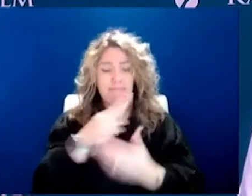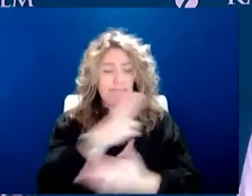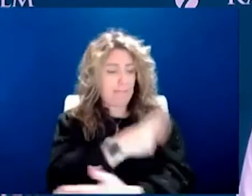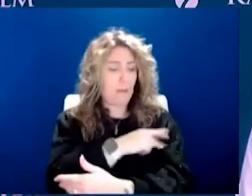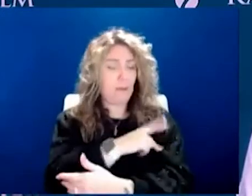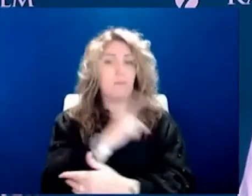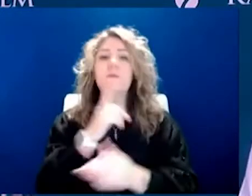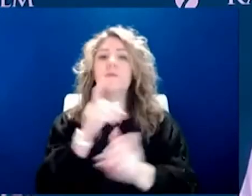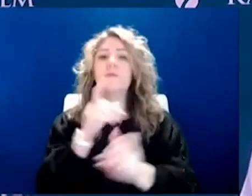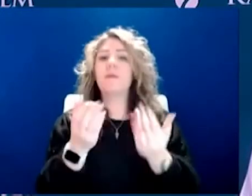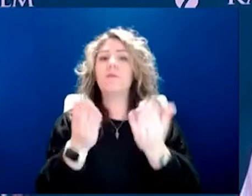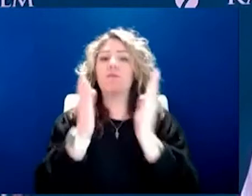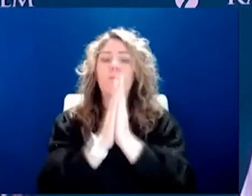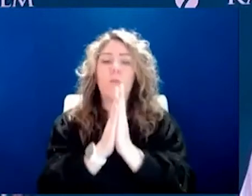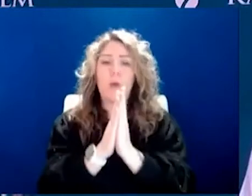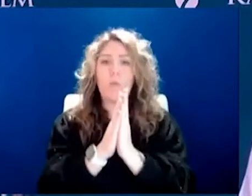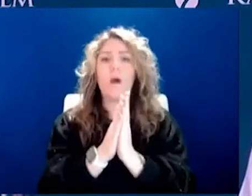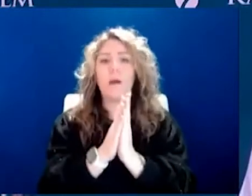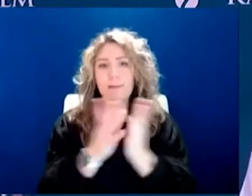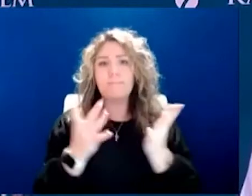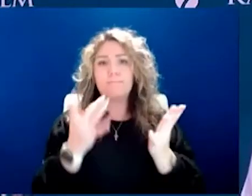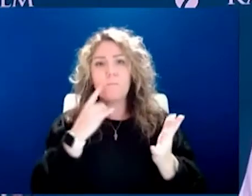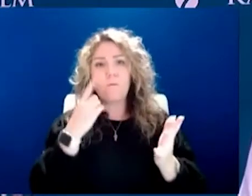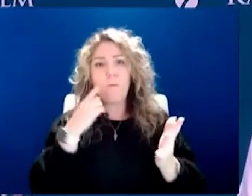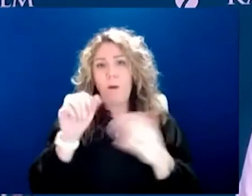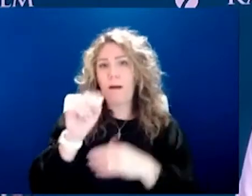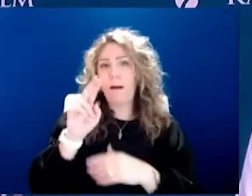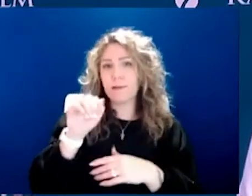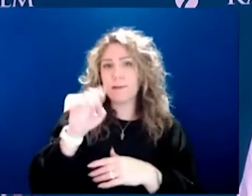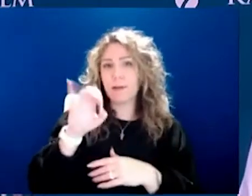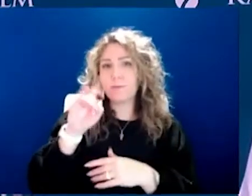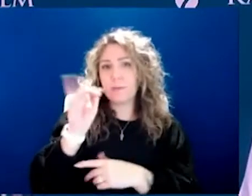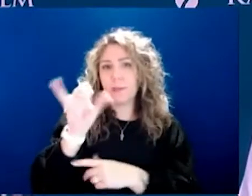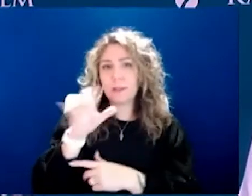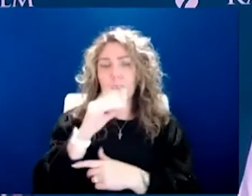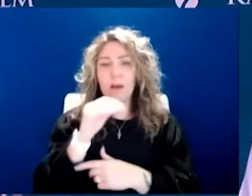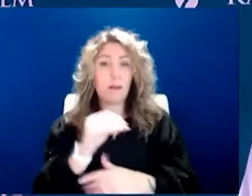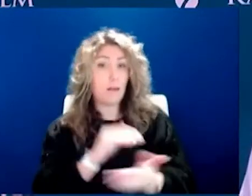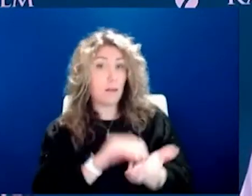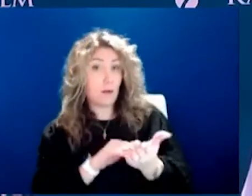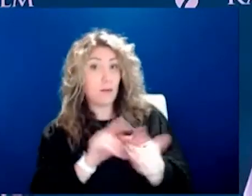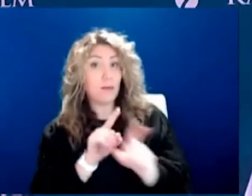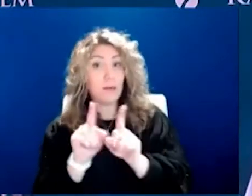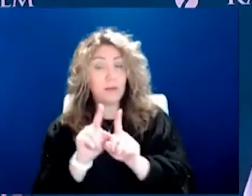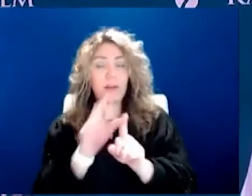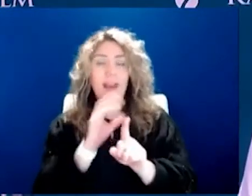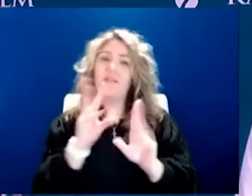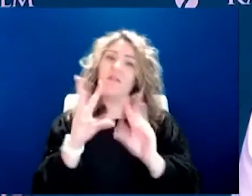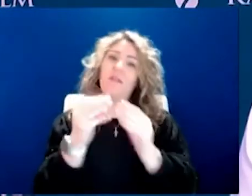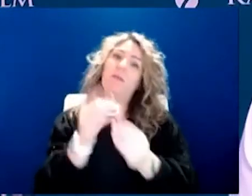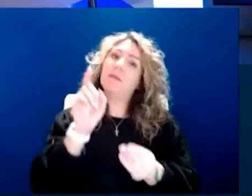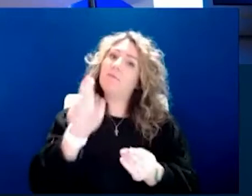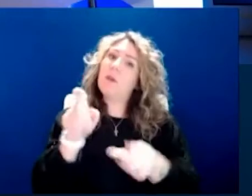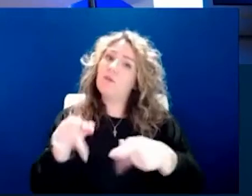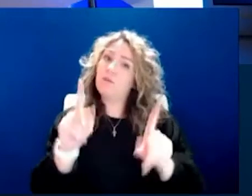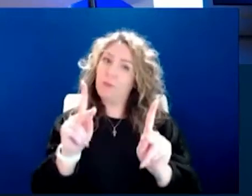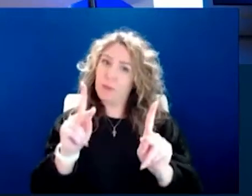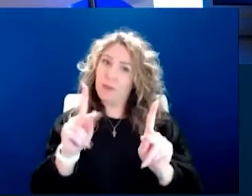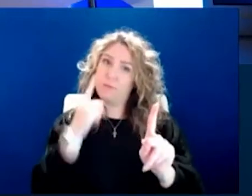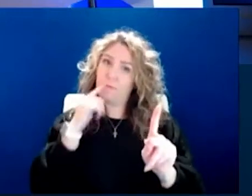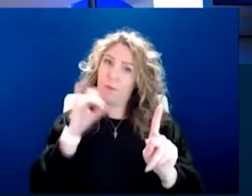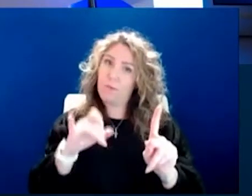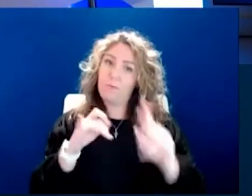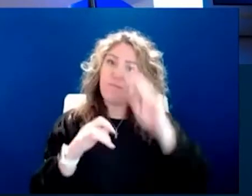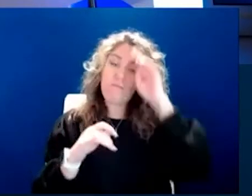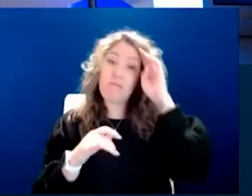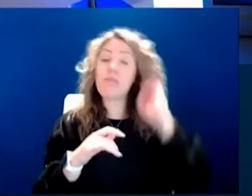autopsies, and physicians can too, and the families have to give permission for that. Joanne, I hope that